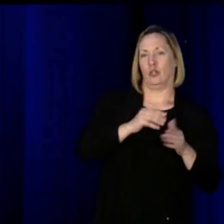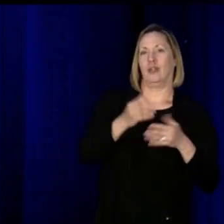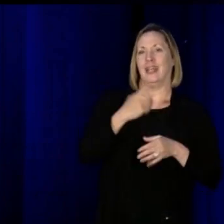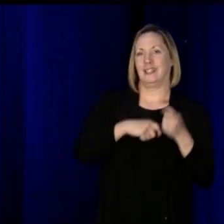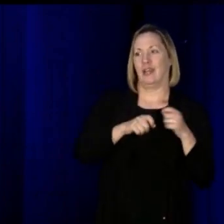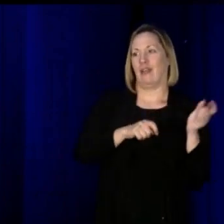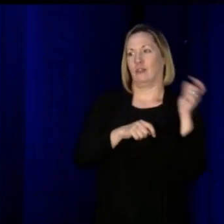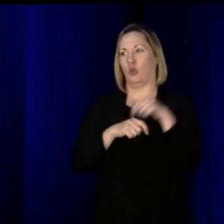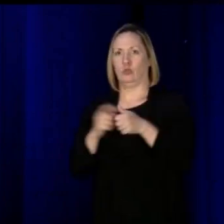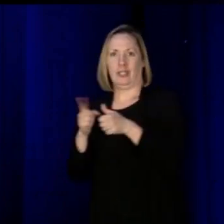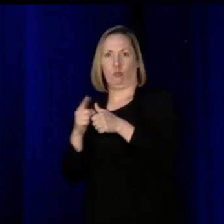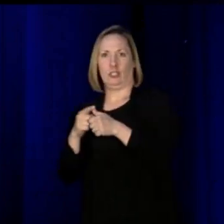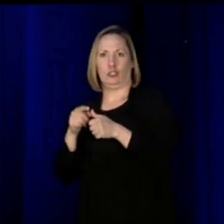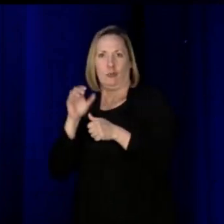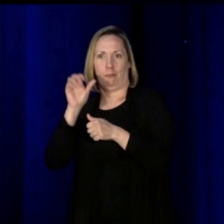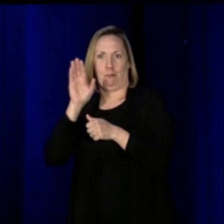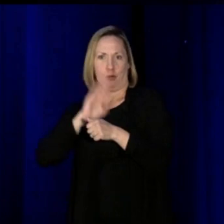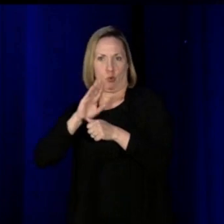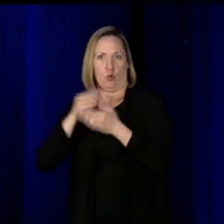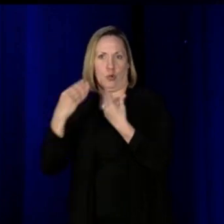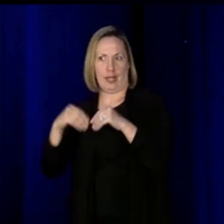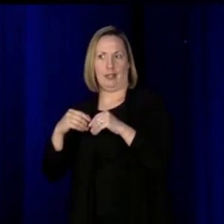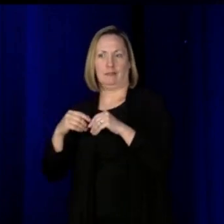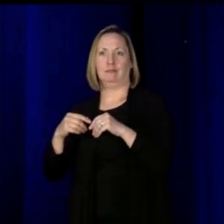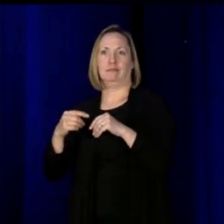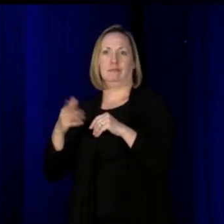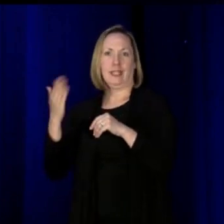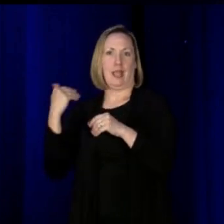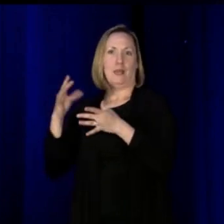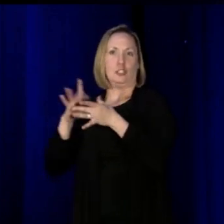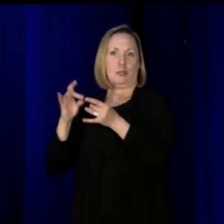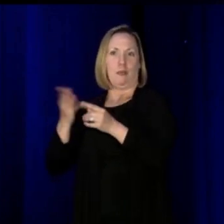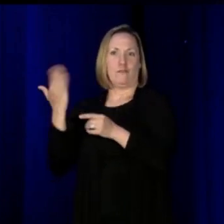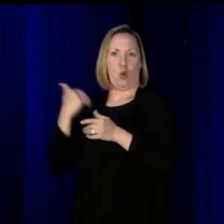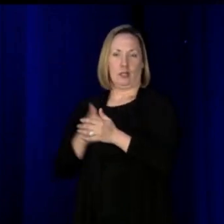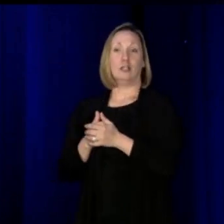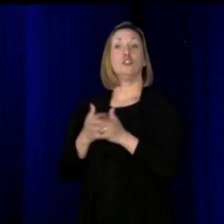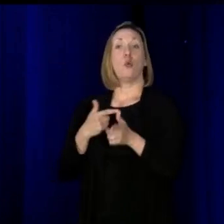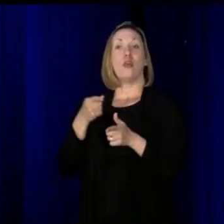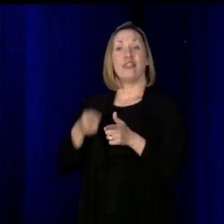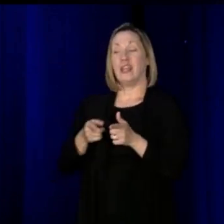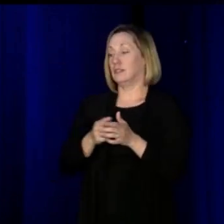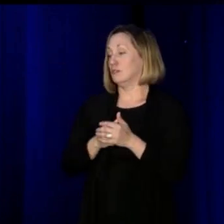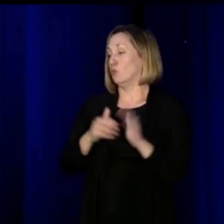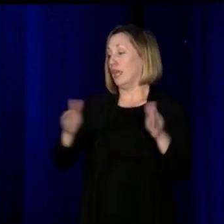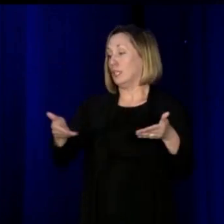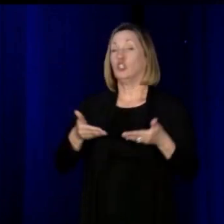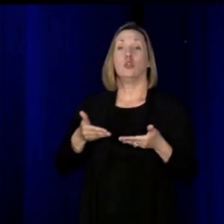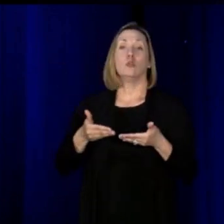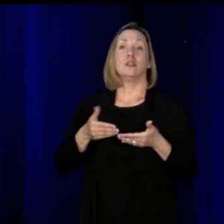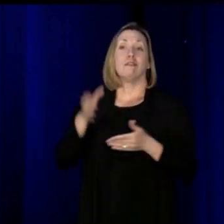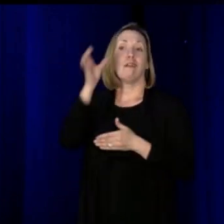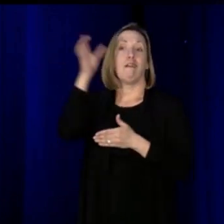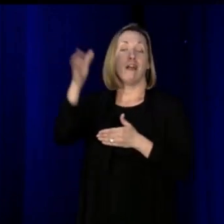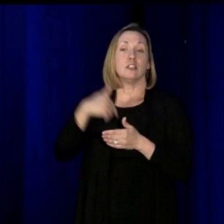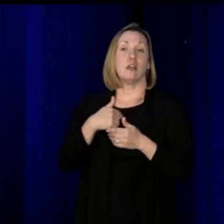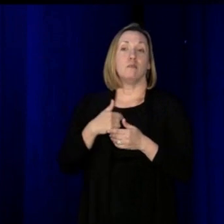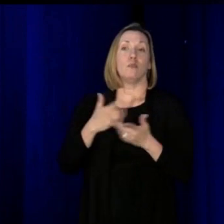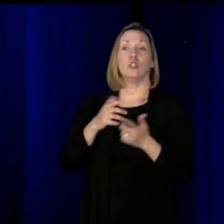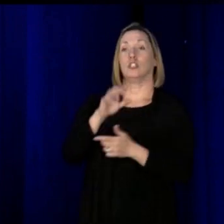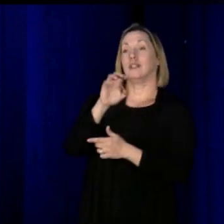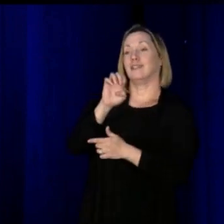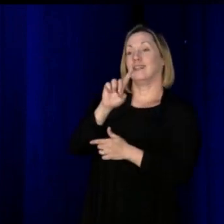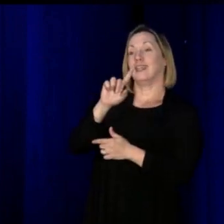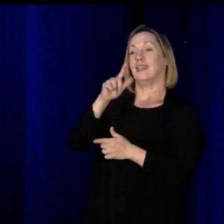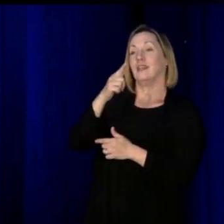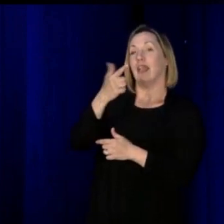With this, again, issue or problem in mind, we are introducing the concept that I wanted to introduce, which is the edge,